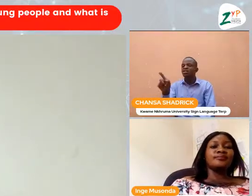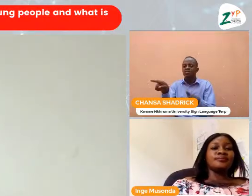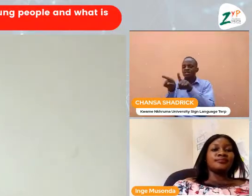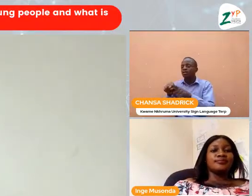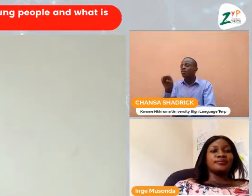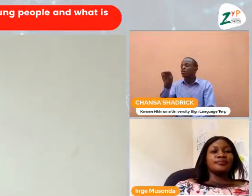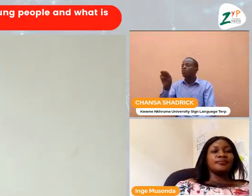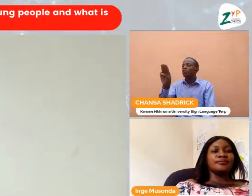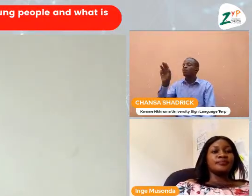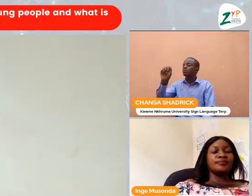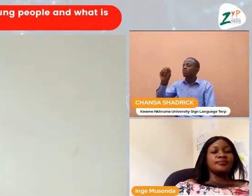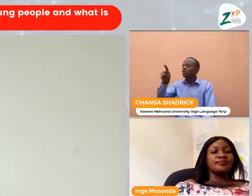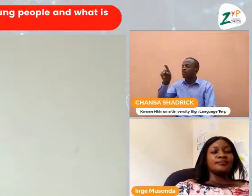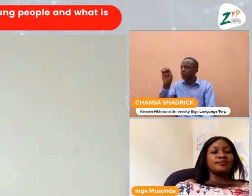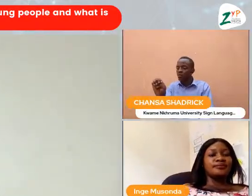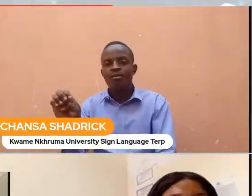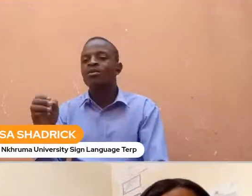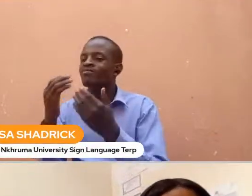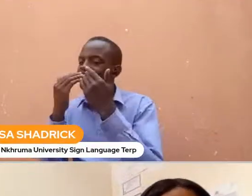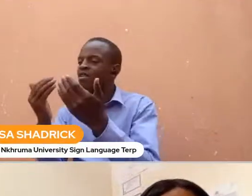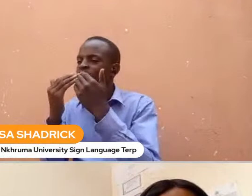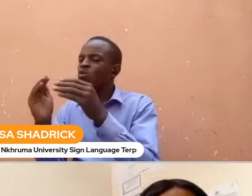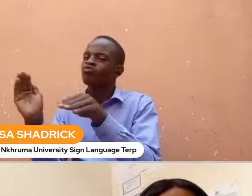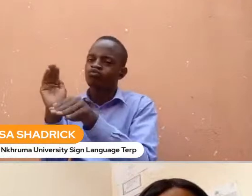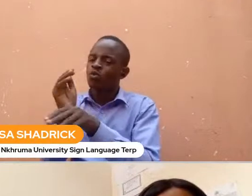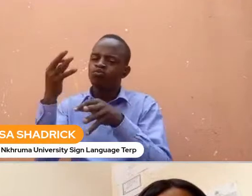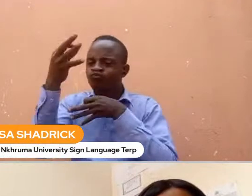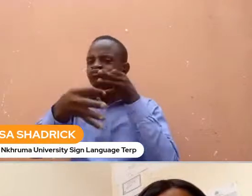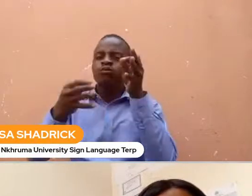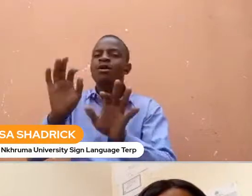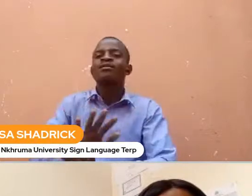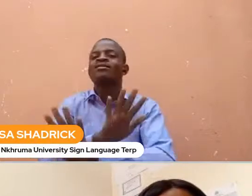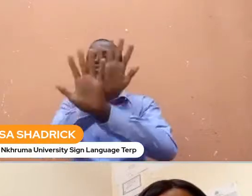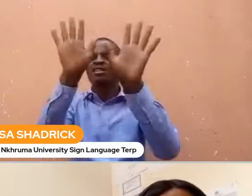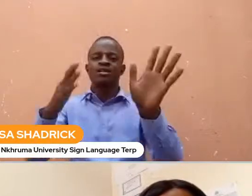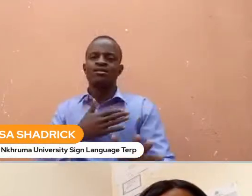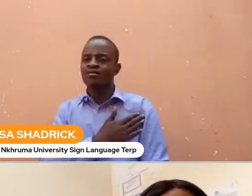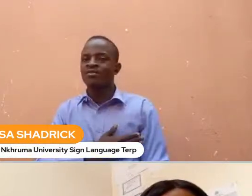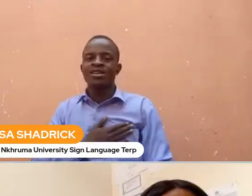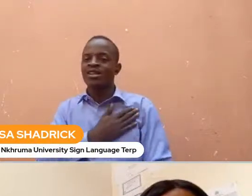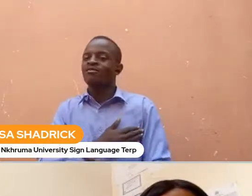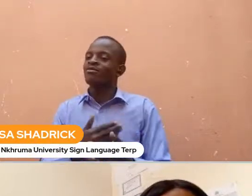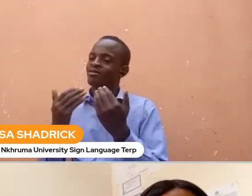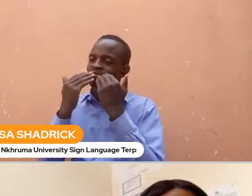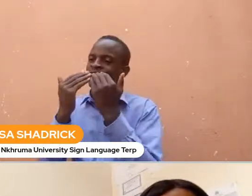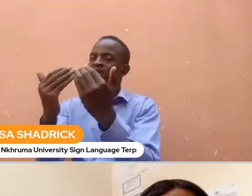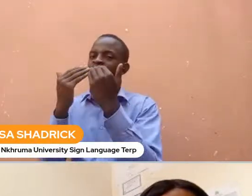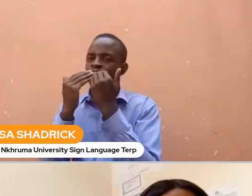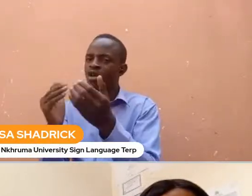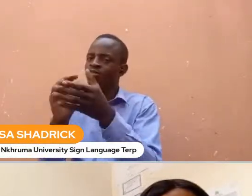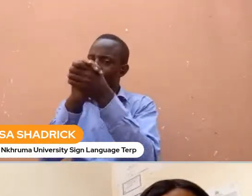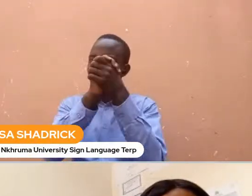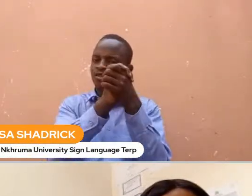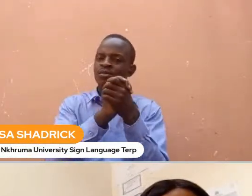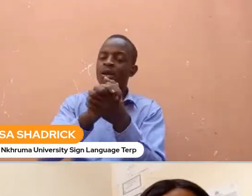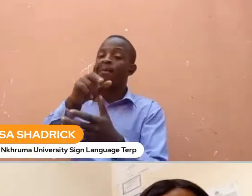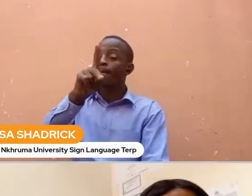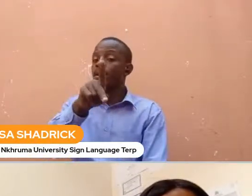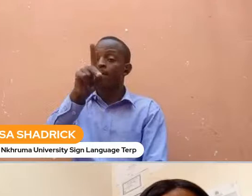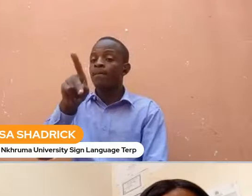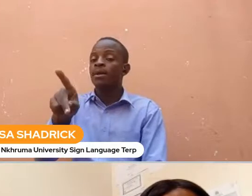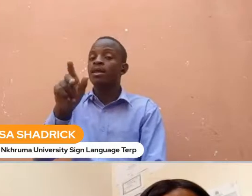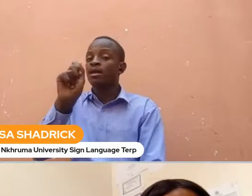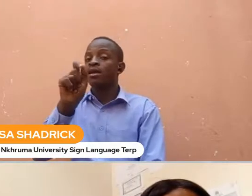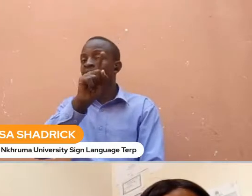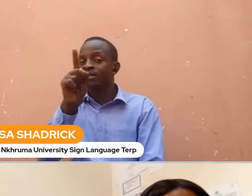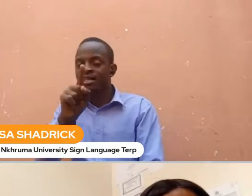us digest this very, very important topic. Please pass our sincere regards to PPAZ and Mopani out